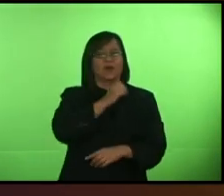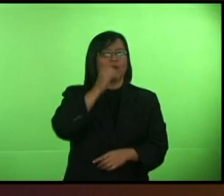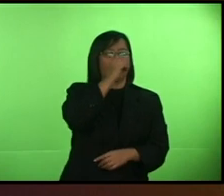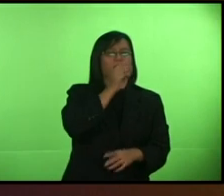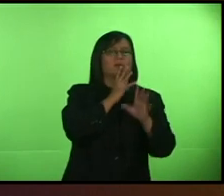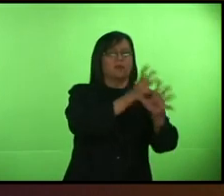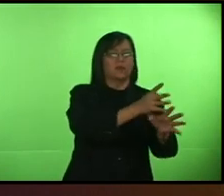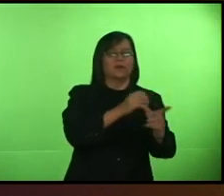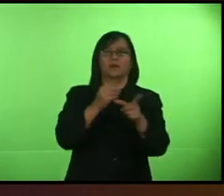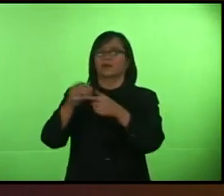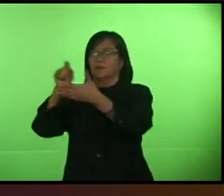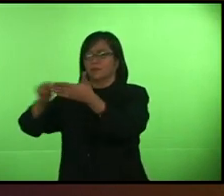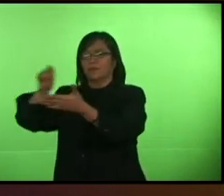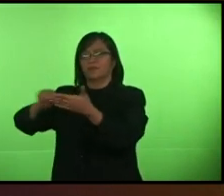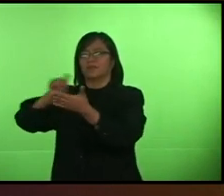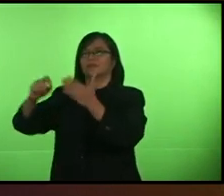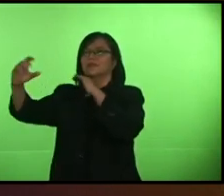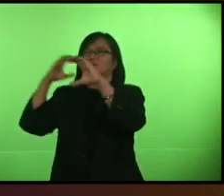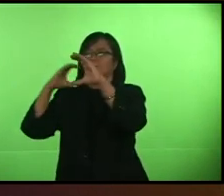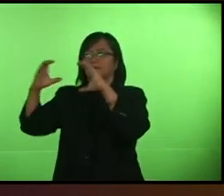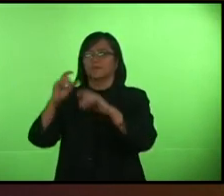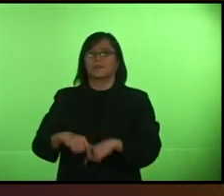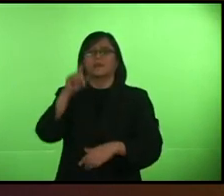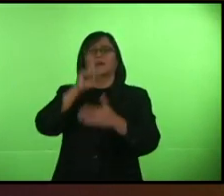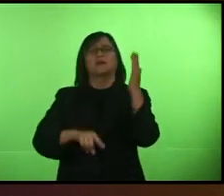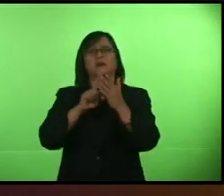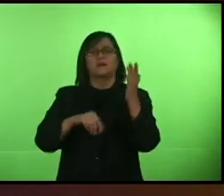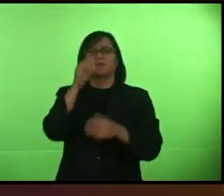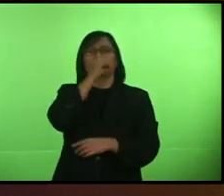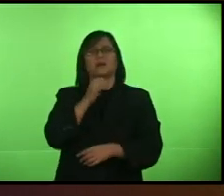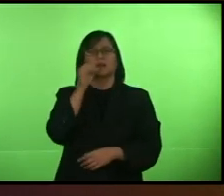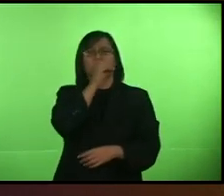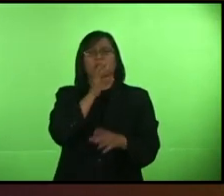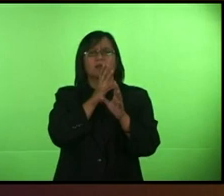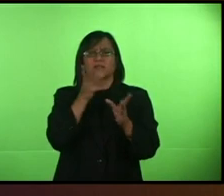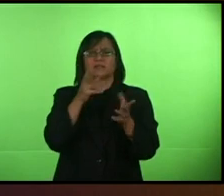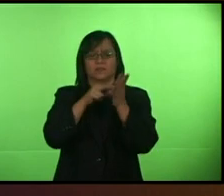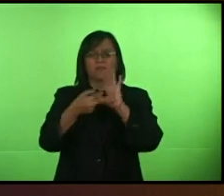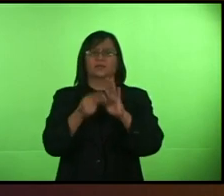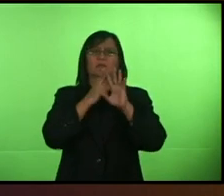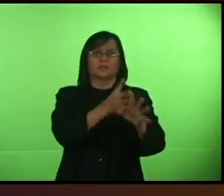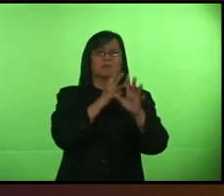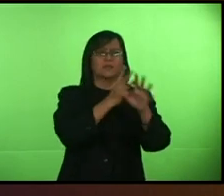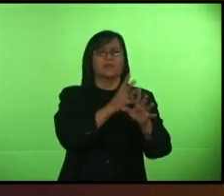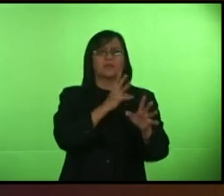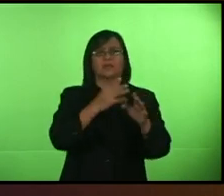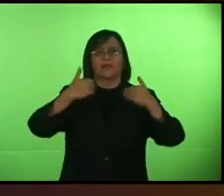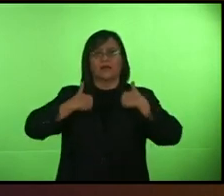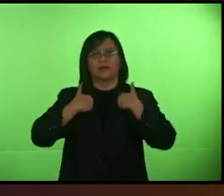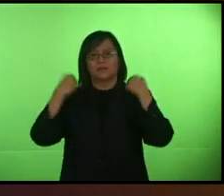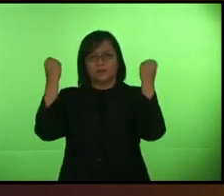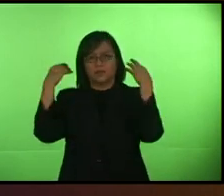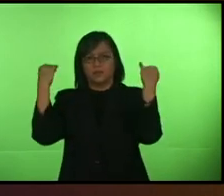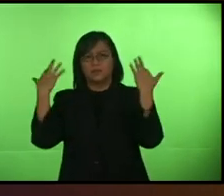and written communication. What do you mean by oral? Oral is you speak with your friend. You